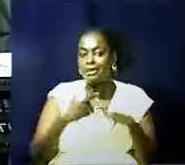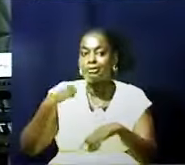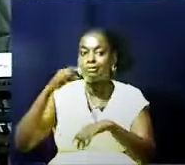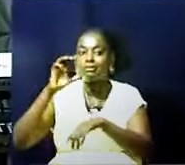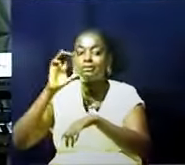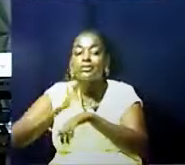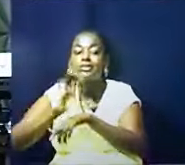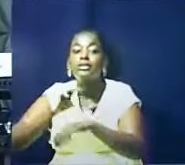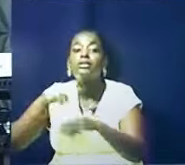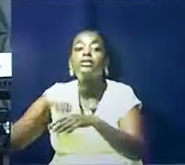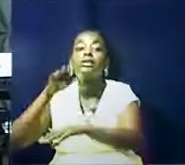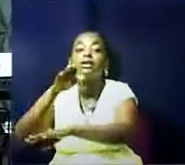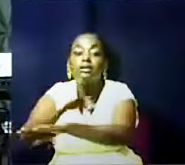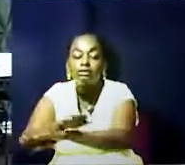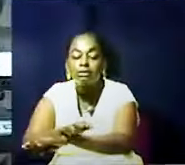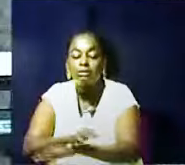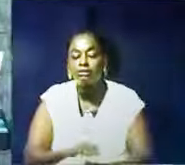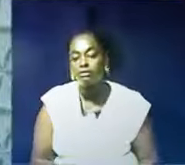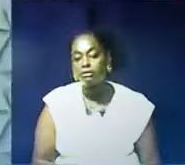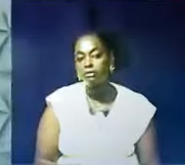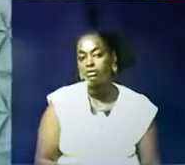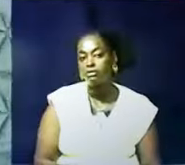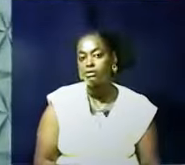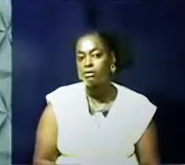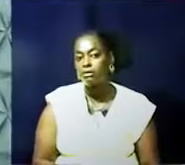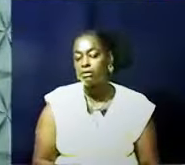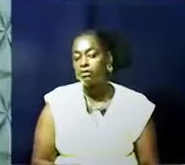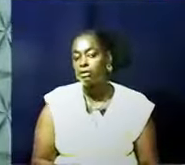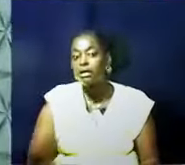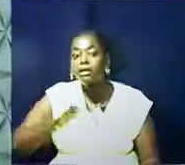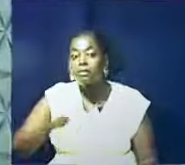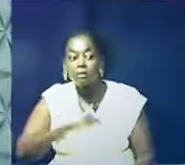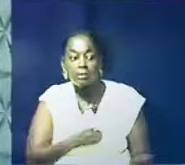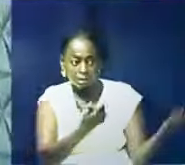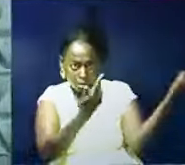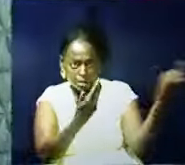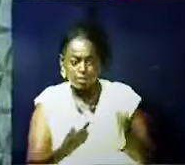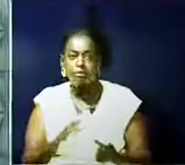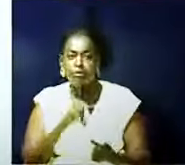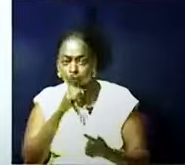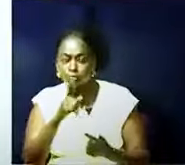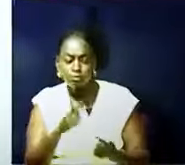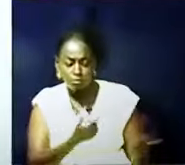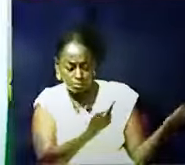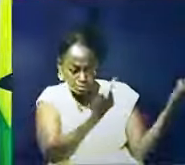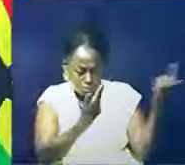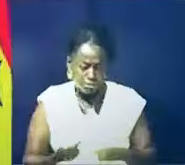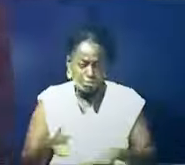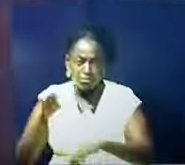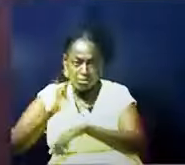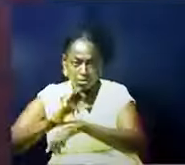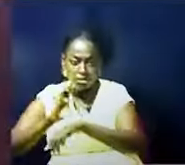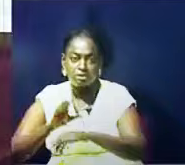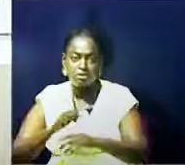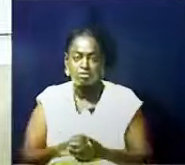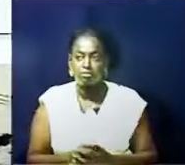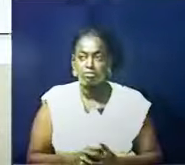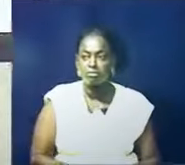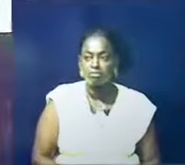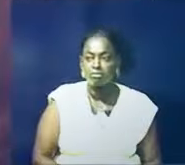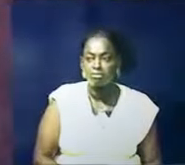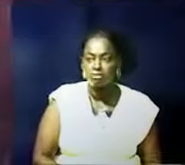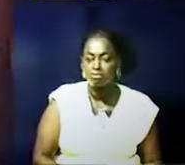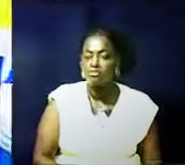Waba. They come. Waba. They actually do not enter here. But they come. And so waba. Especially